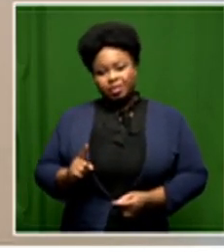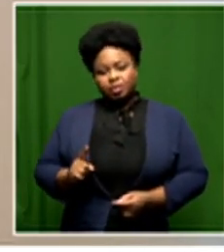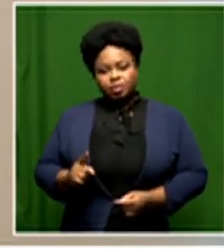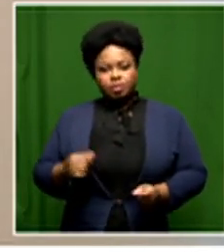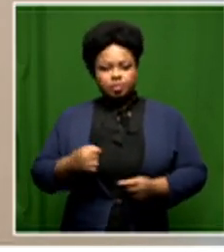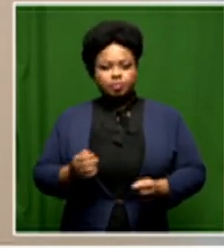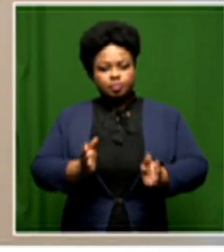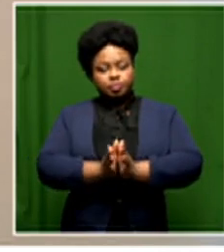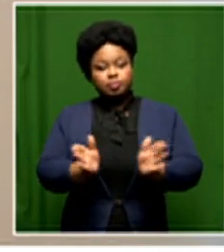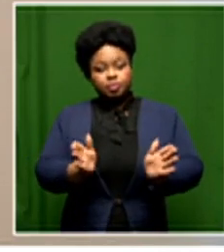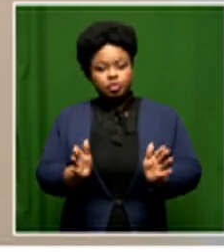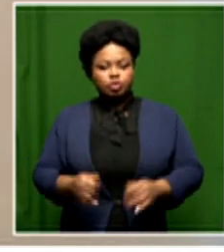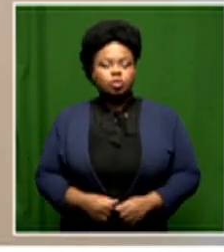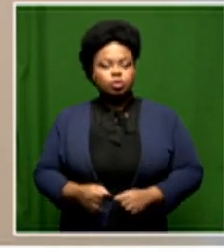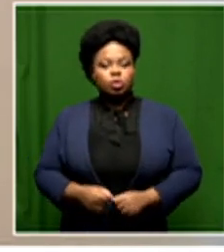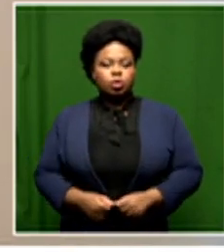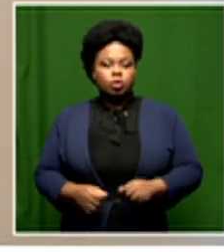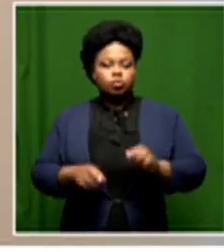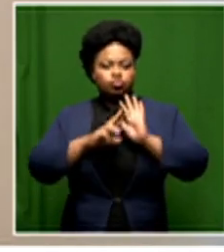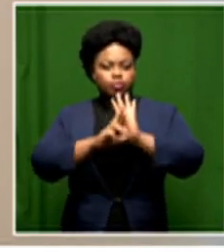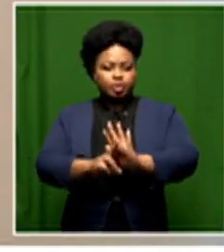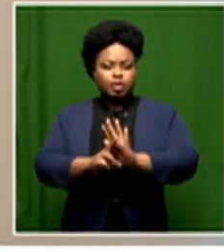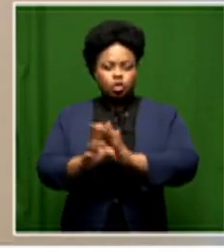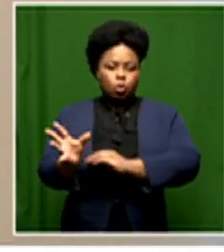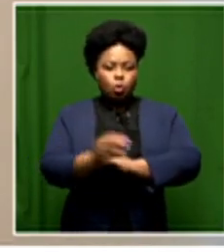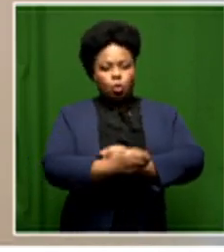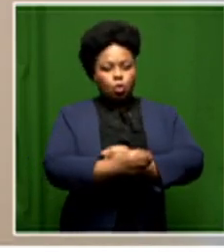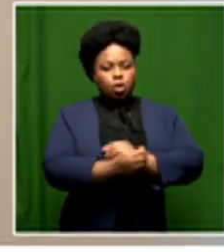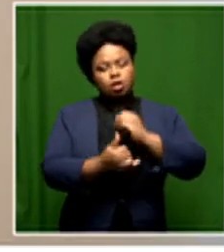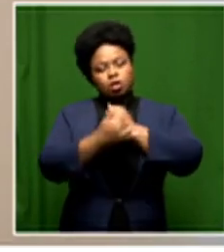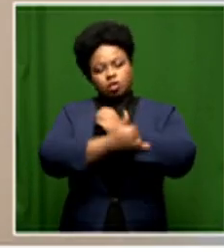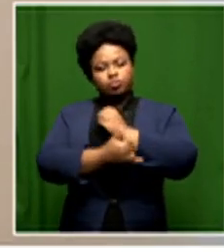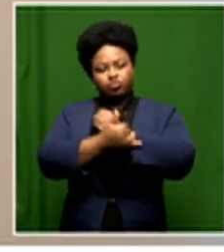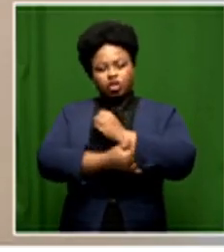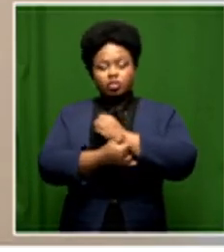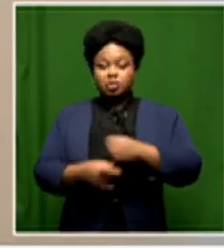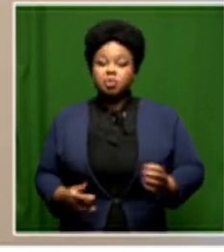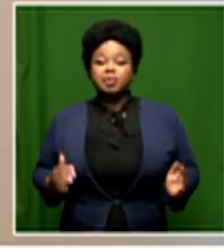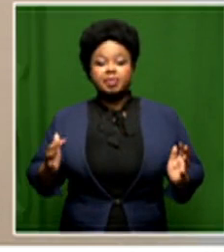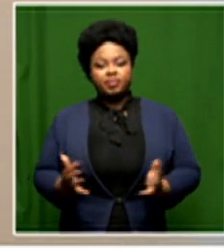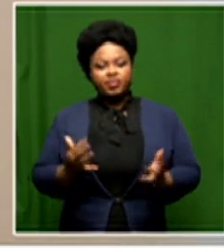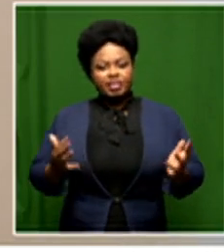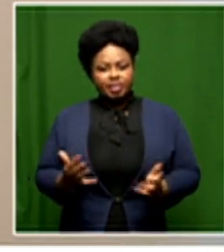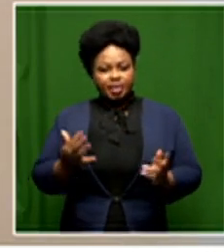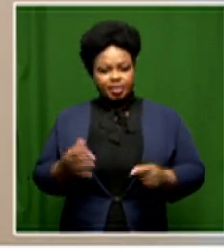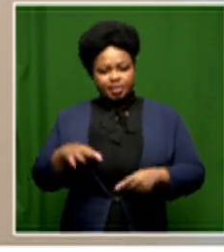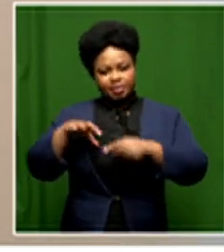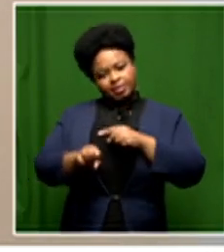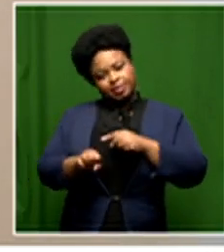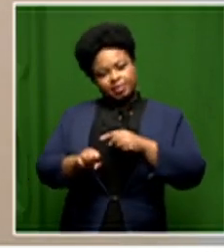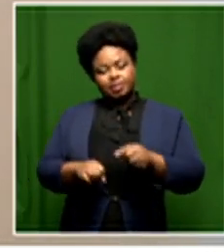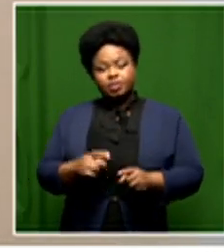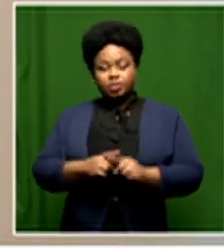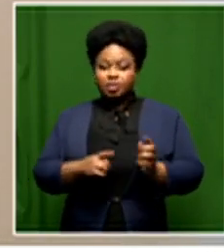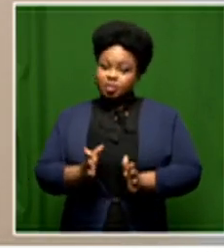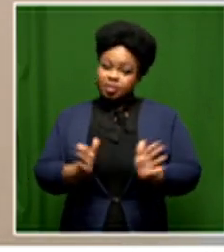it's broadly nationally representative. And so I think that's what's so encouraging about these findings, is that